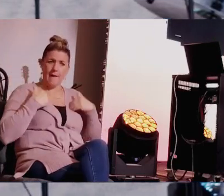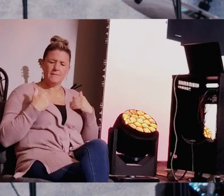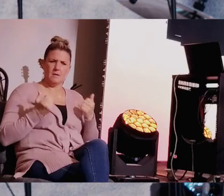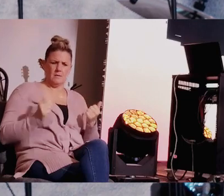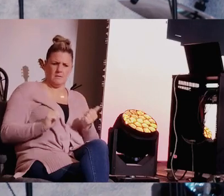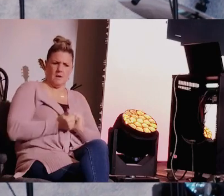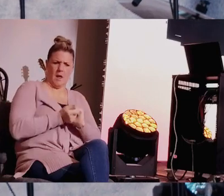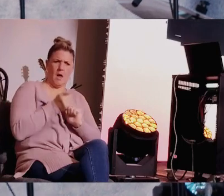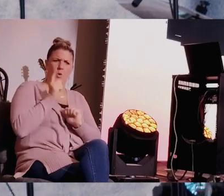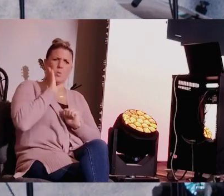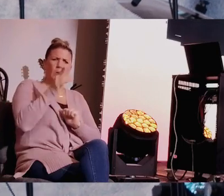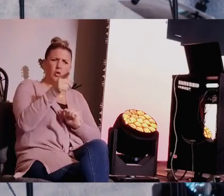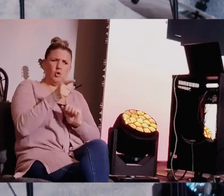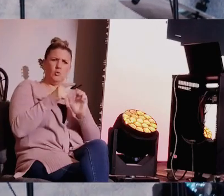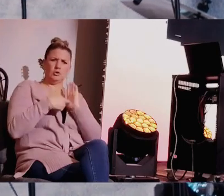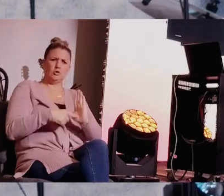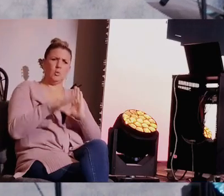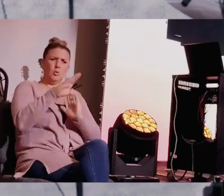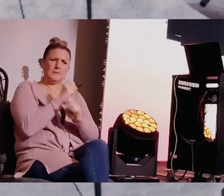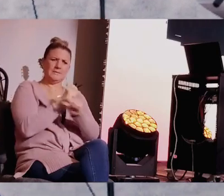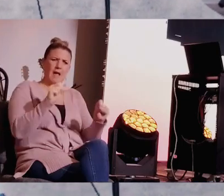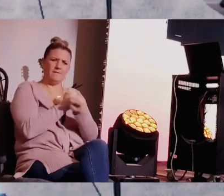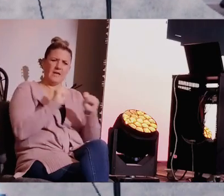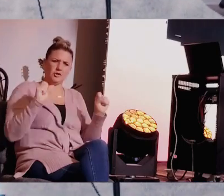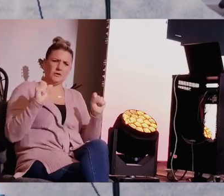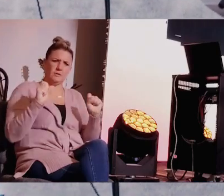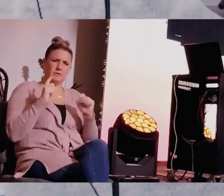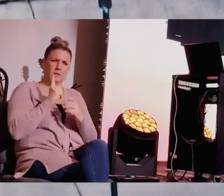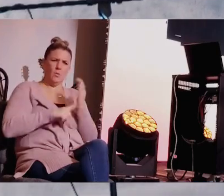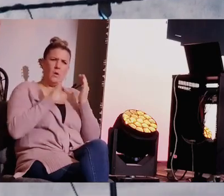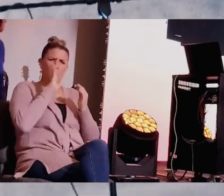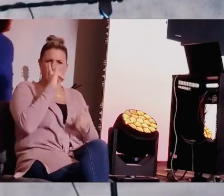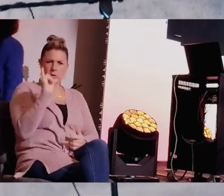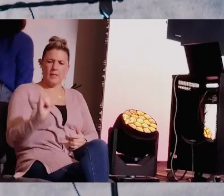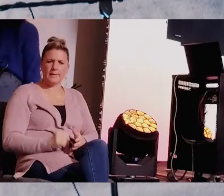how would you walk your salvation out today? And what would that look like?